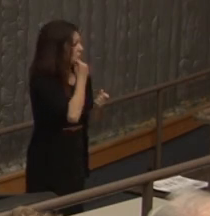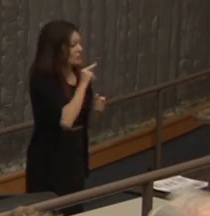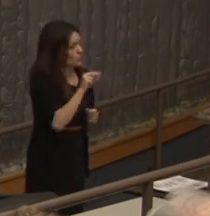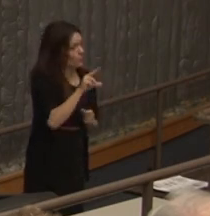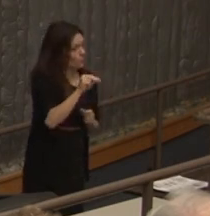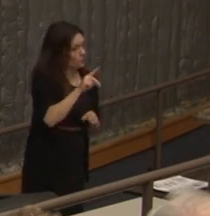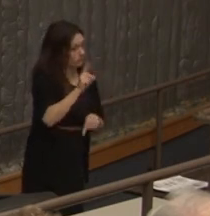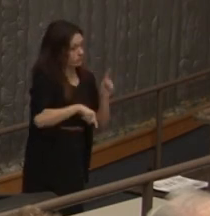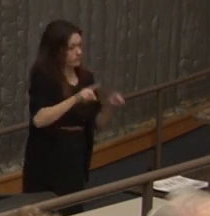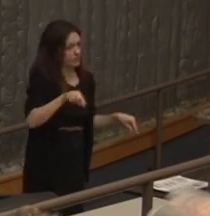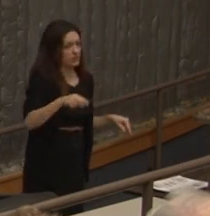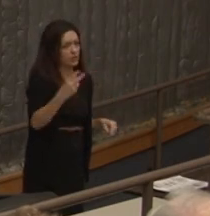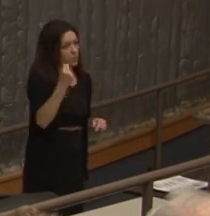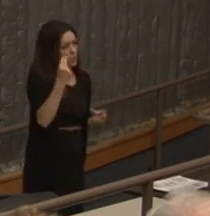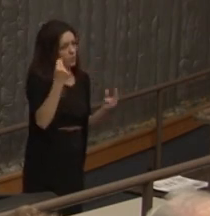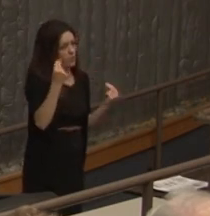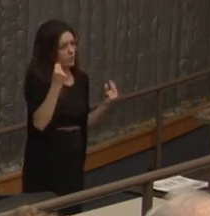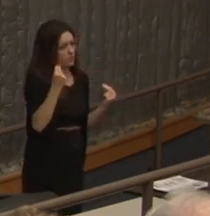not true.